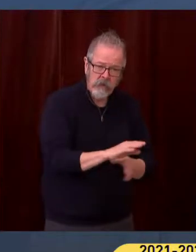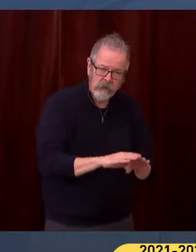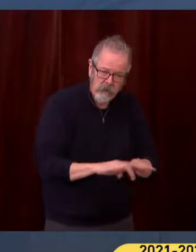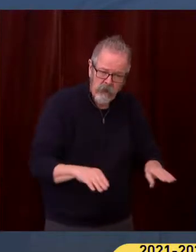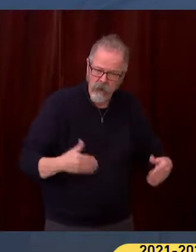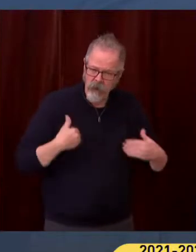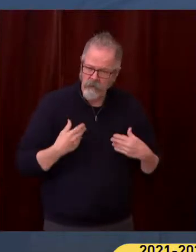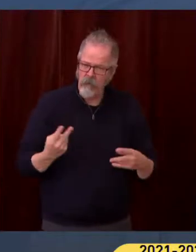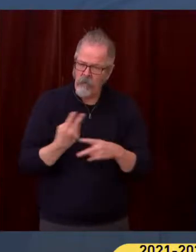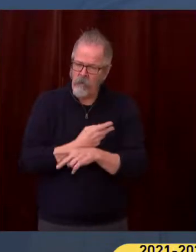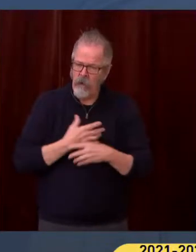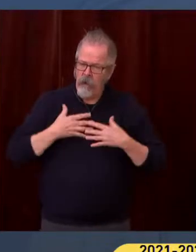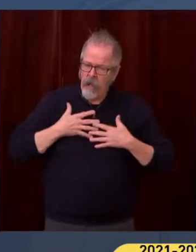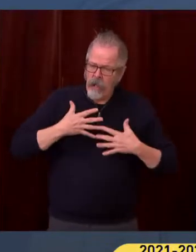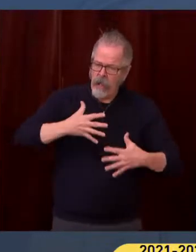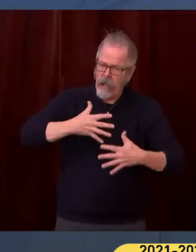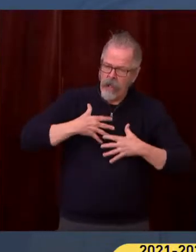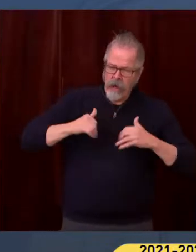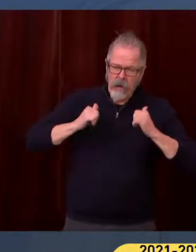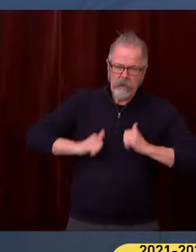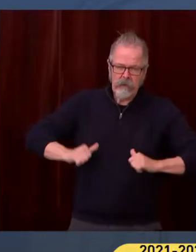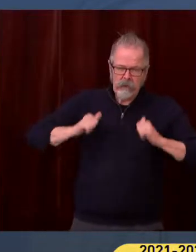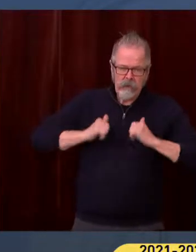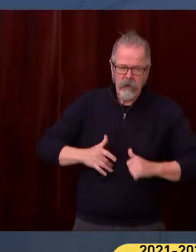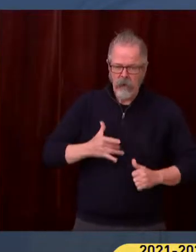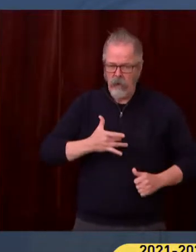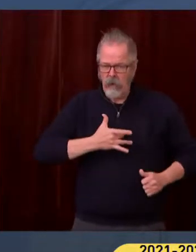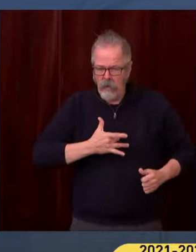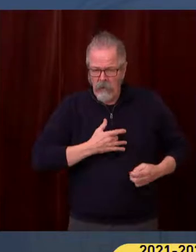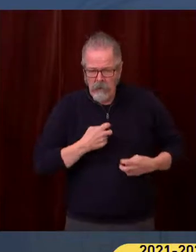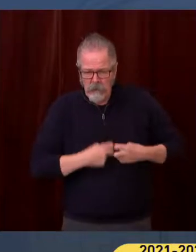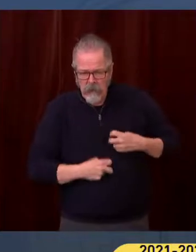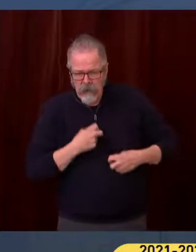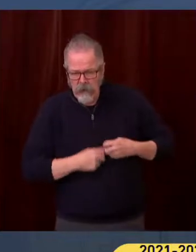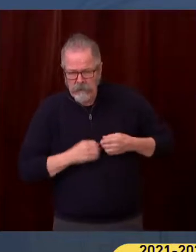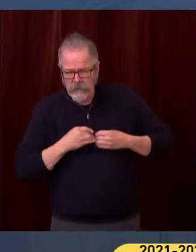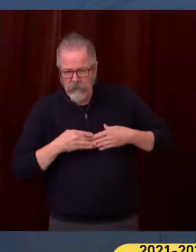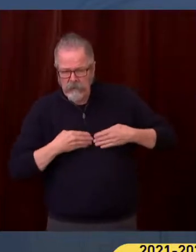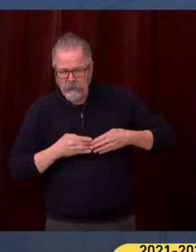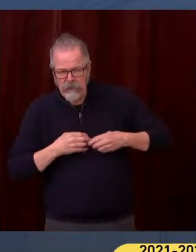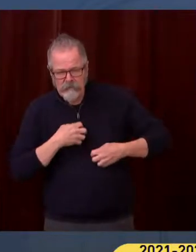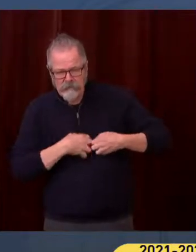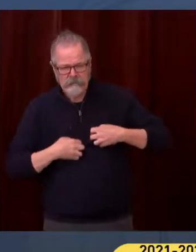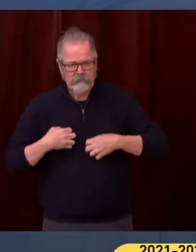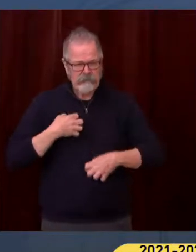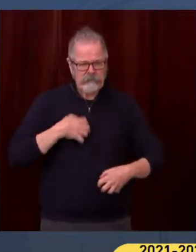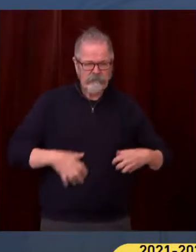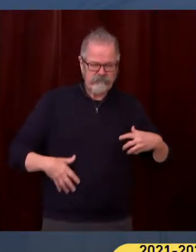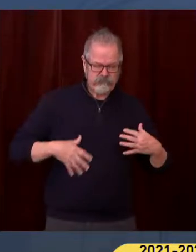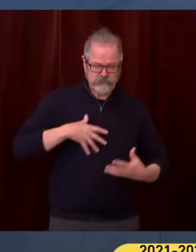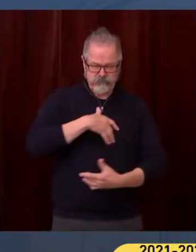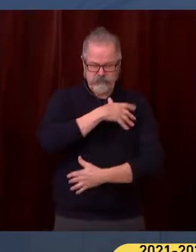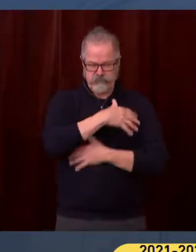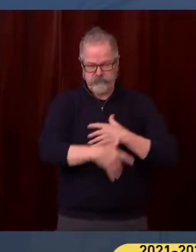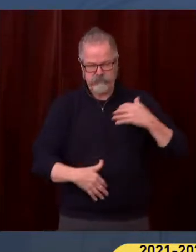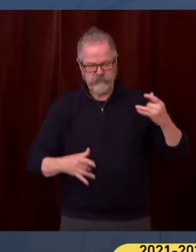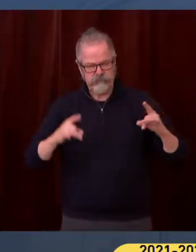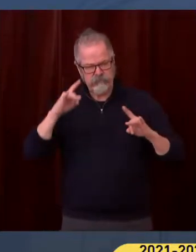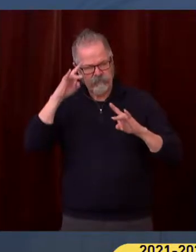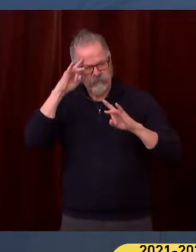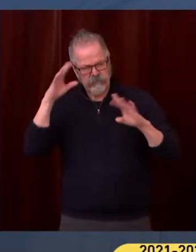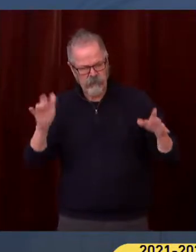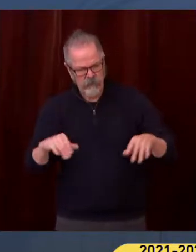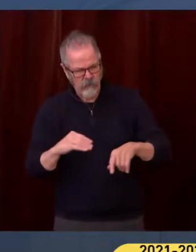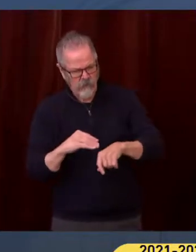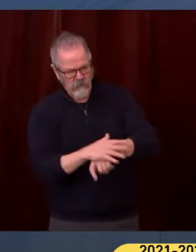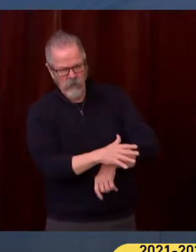with breathing dirty toxic filled air is a horrible thing. And there's no reason that we should have to live with dirty air.